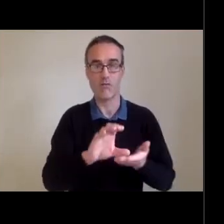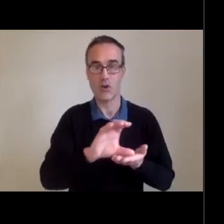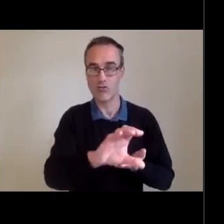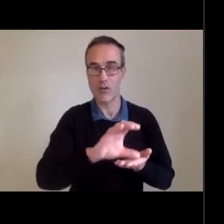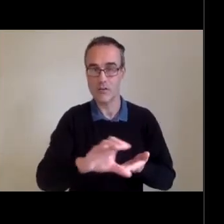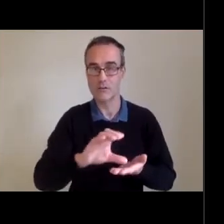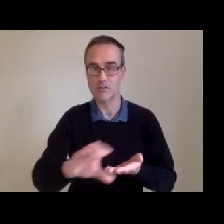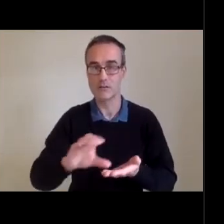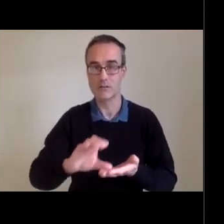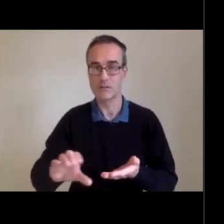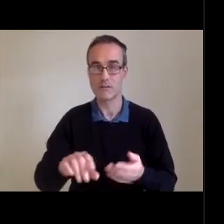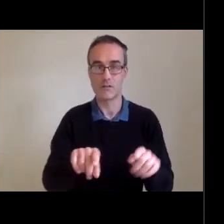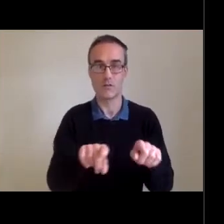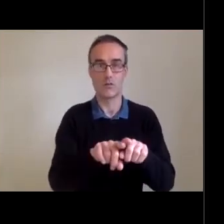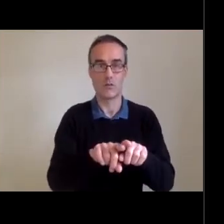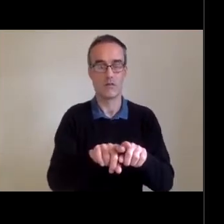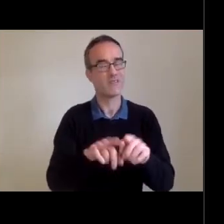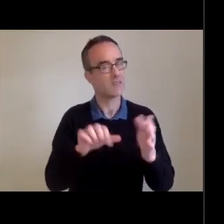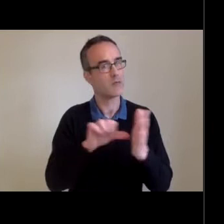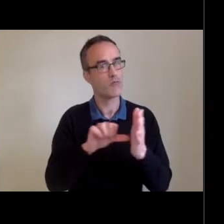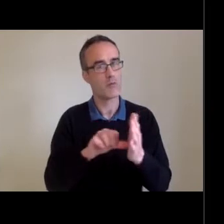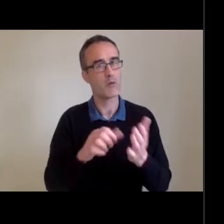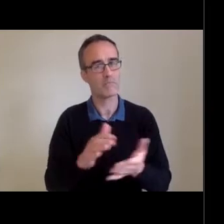equipment. It's an issue.